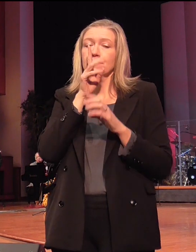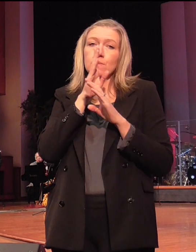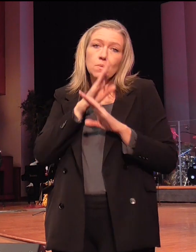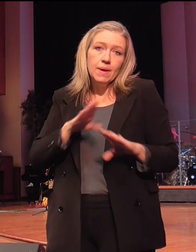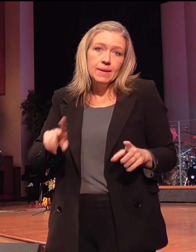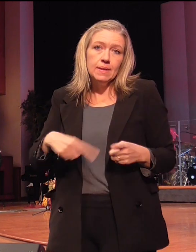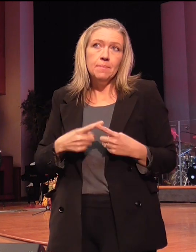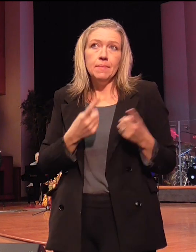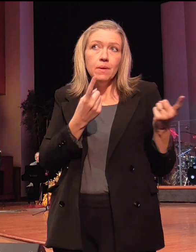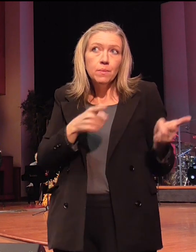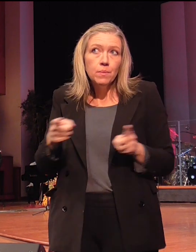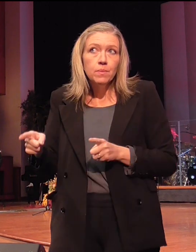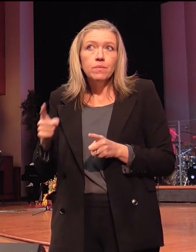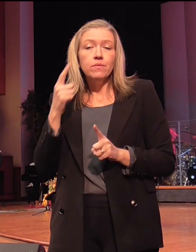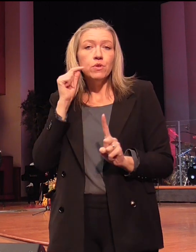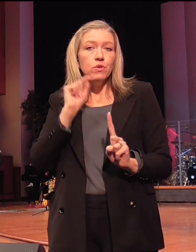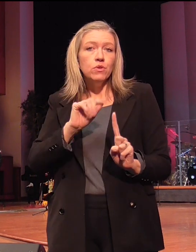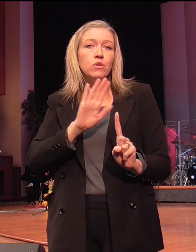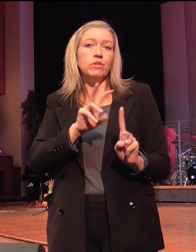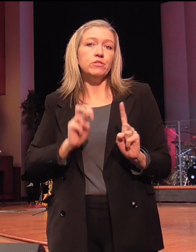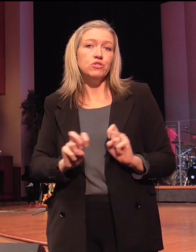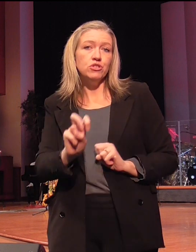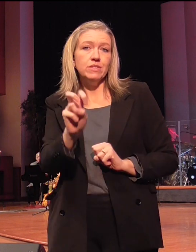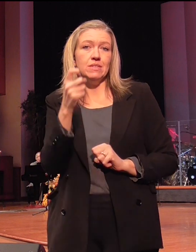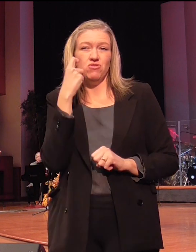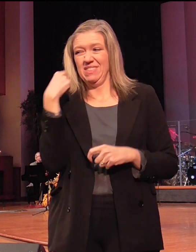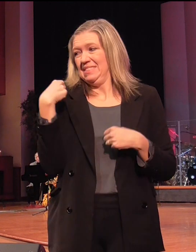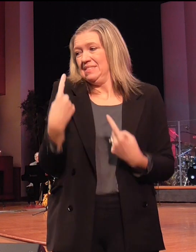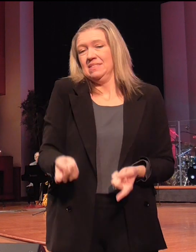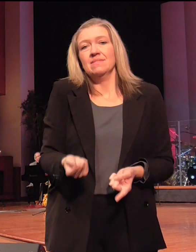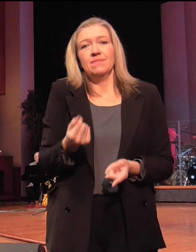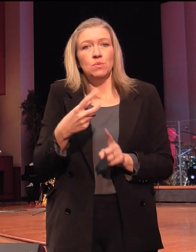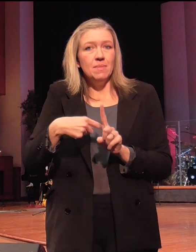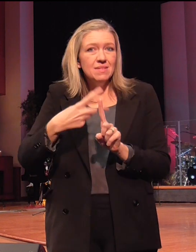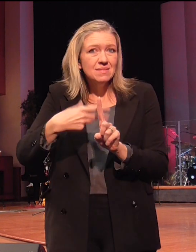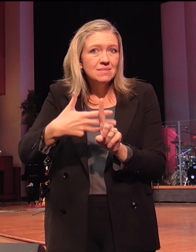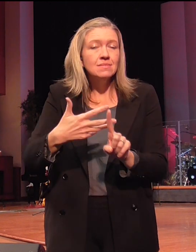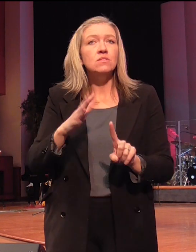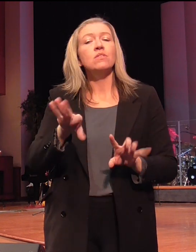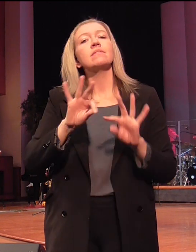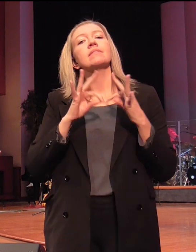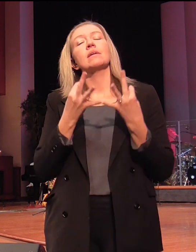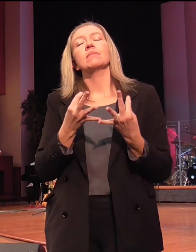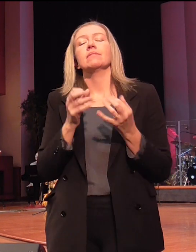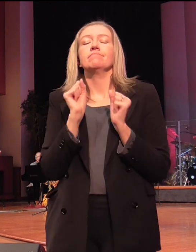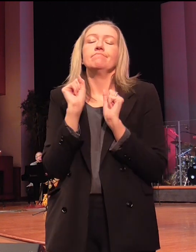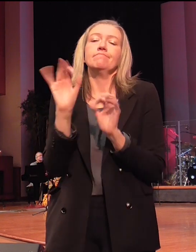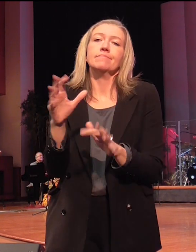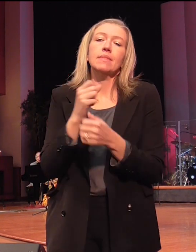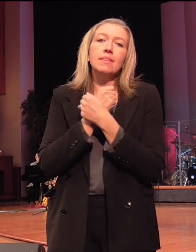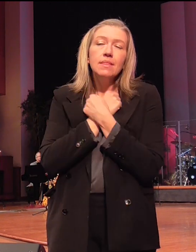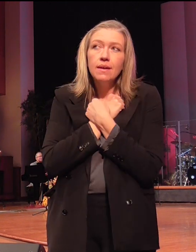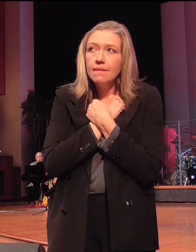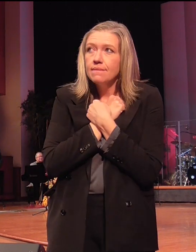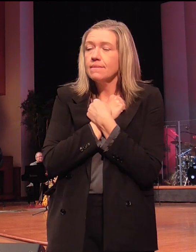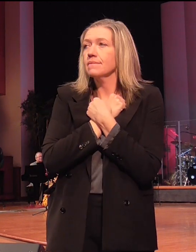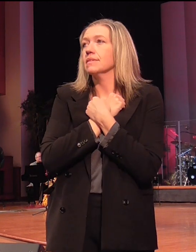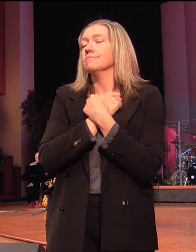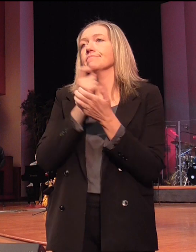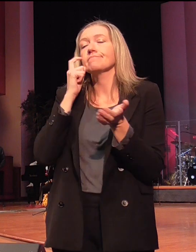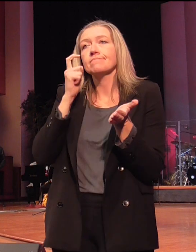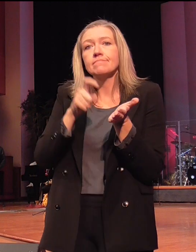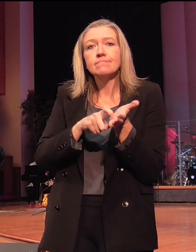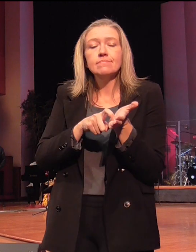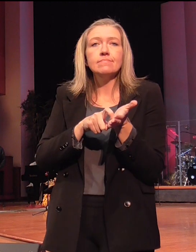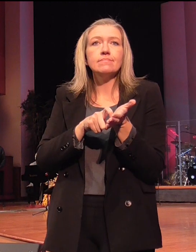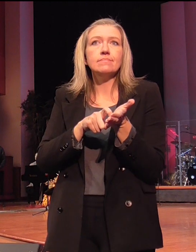was going on for her and her journey in the recent months. And so her family, we send our love to them. We acknowledge